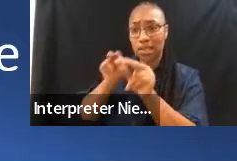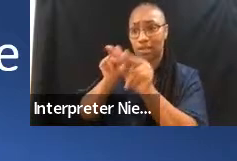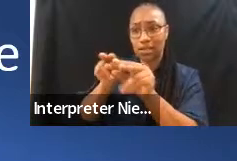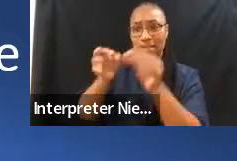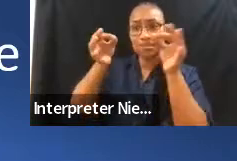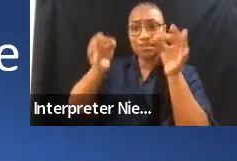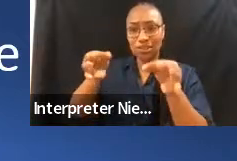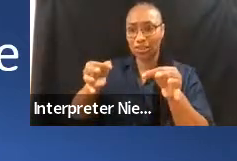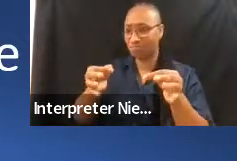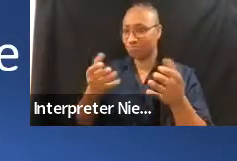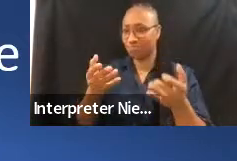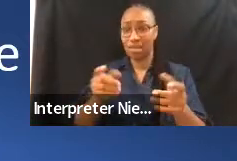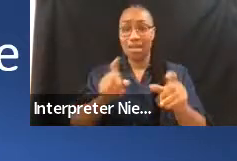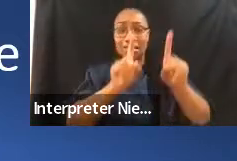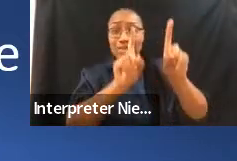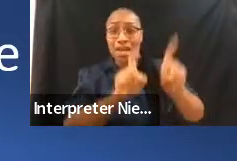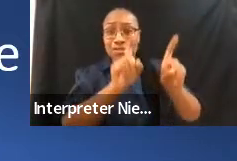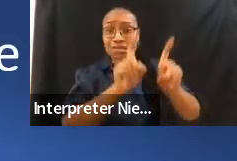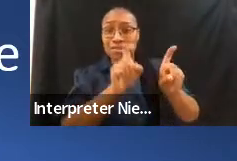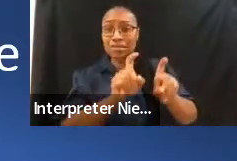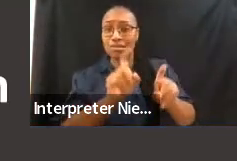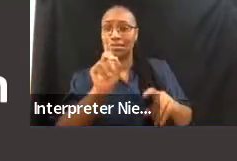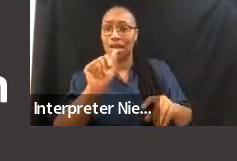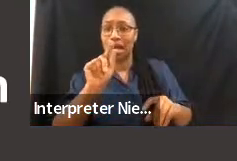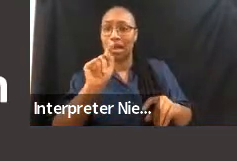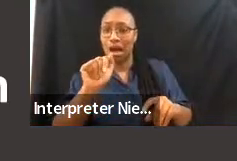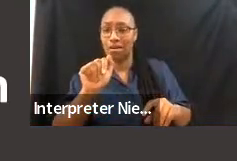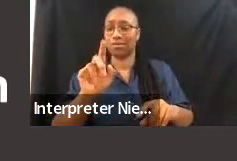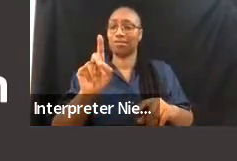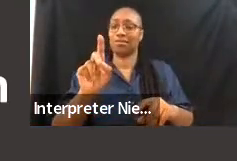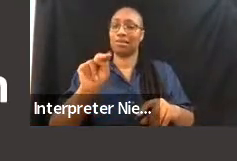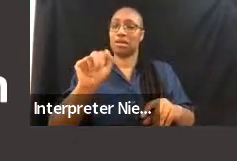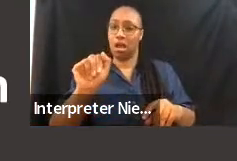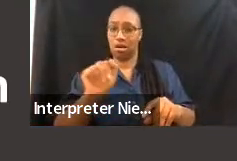prescription drugs and treatments. Next slide.